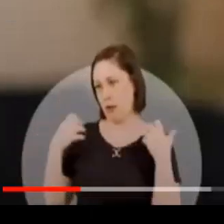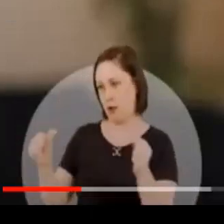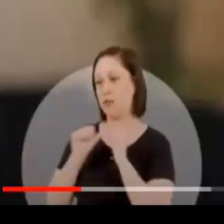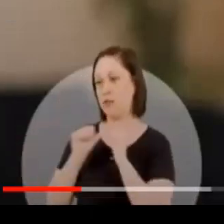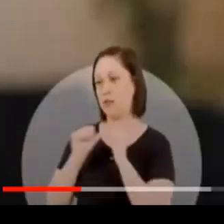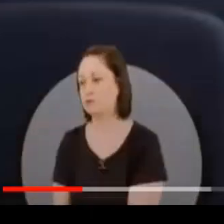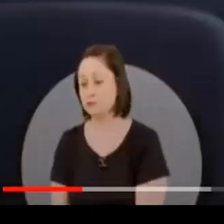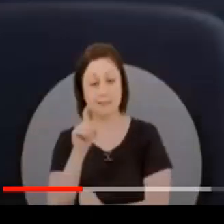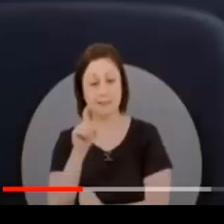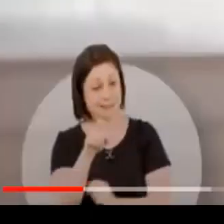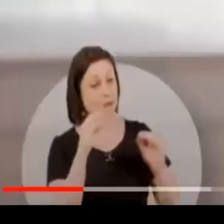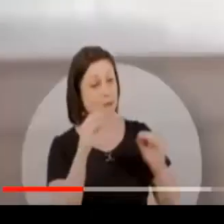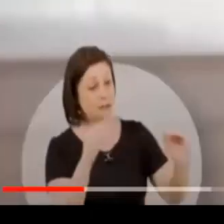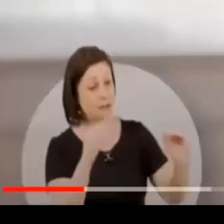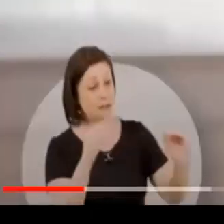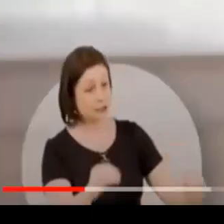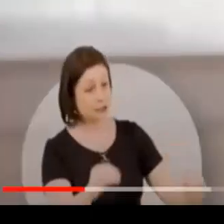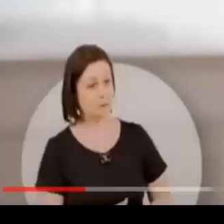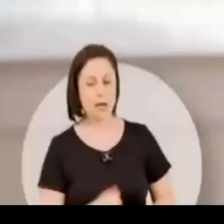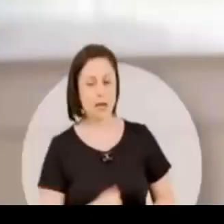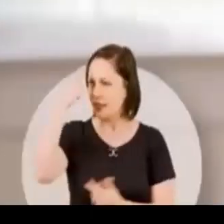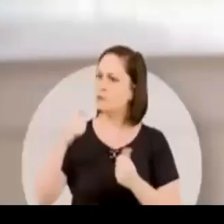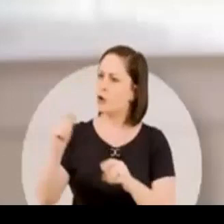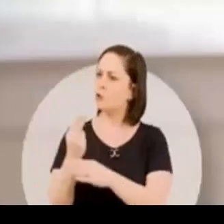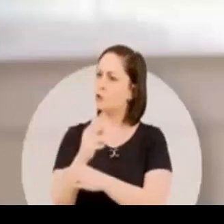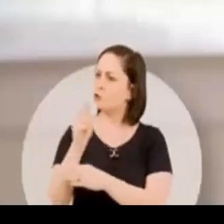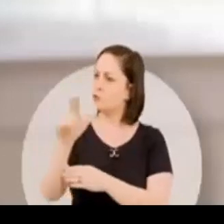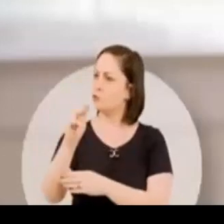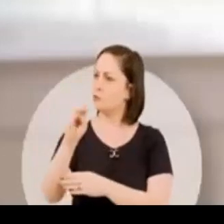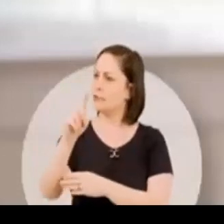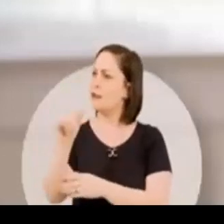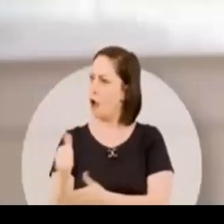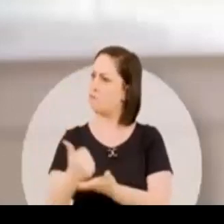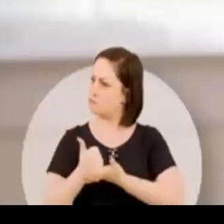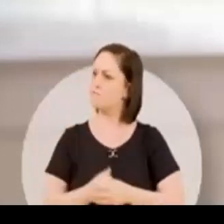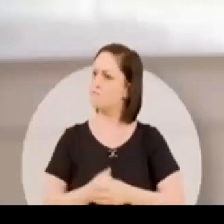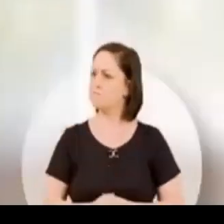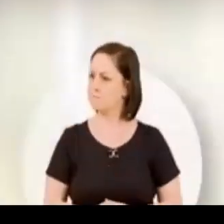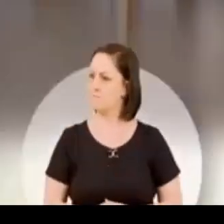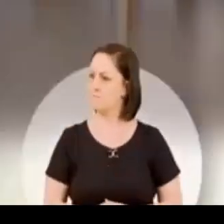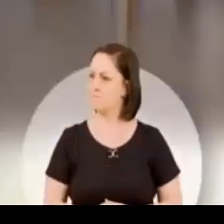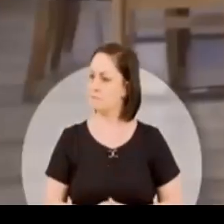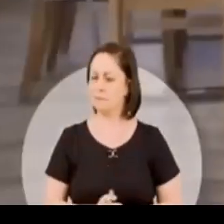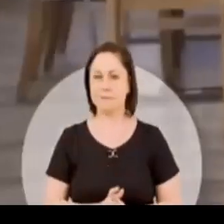do. I think we should try to use social media to help us.